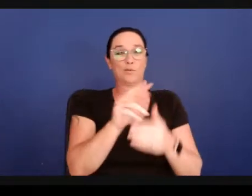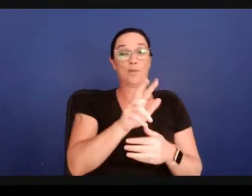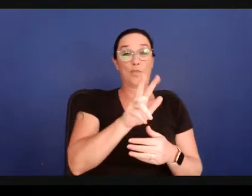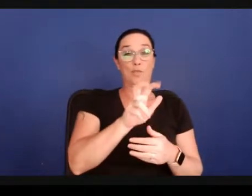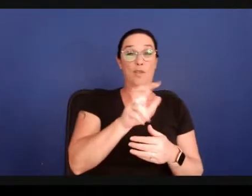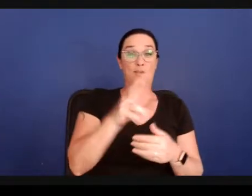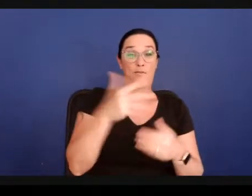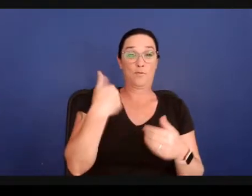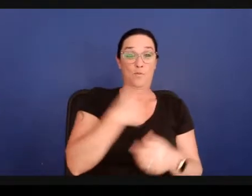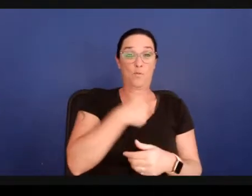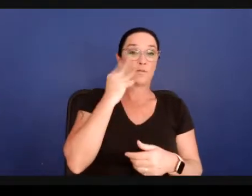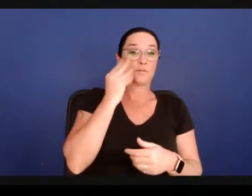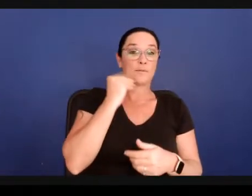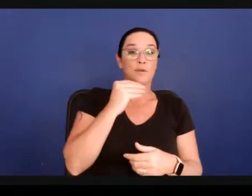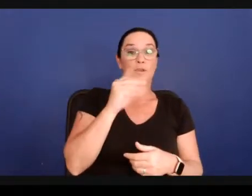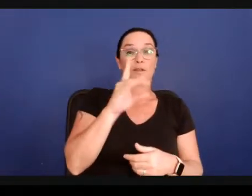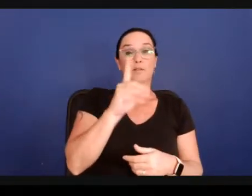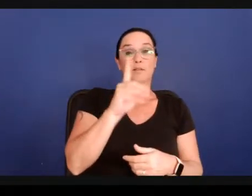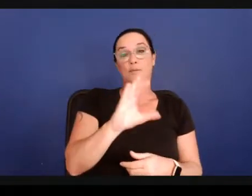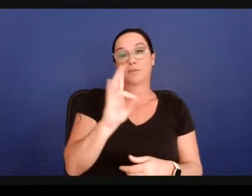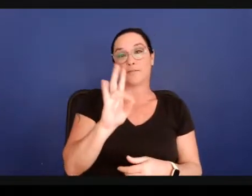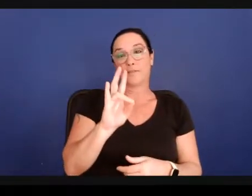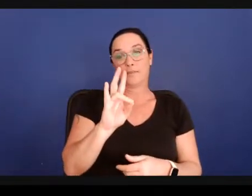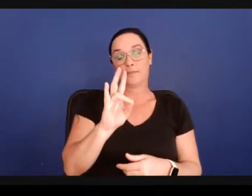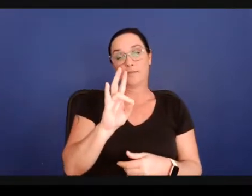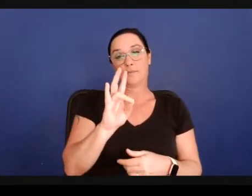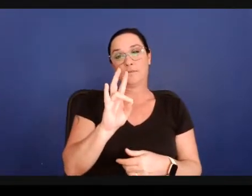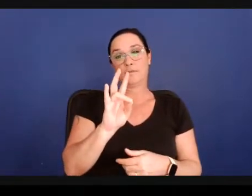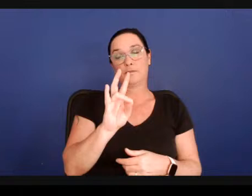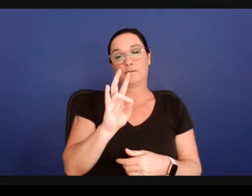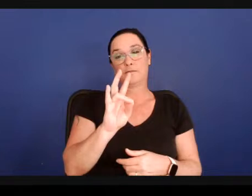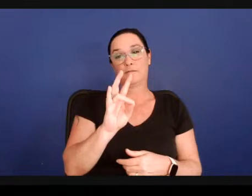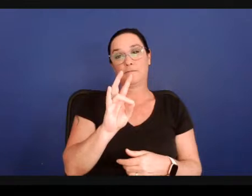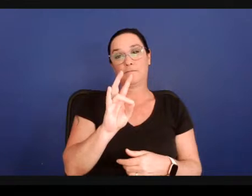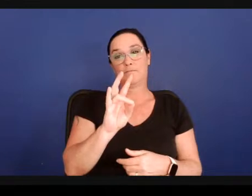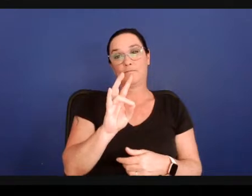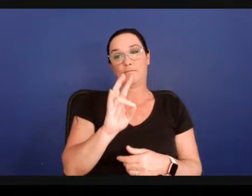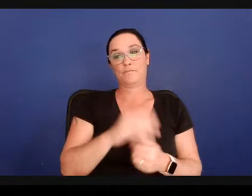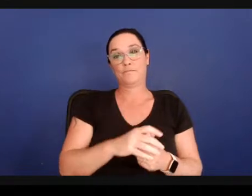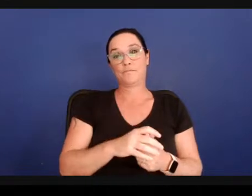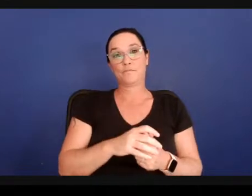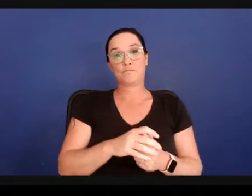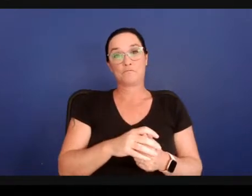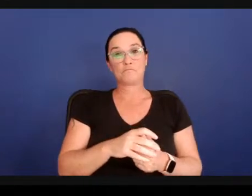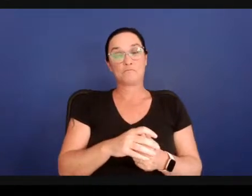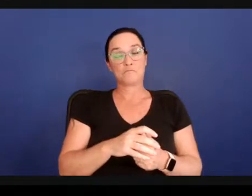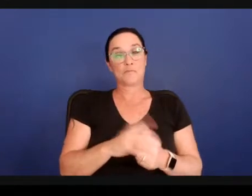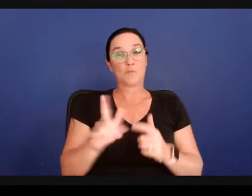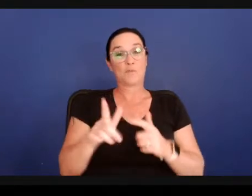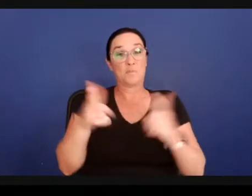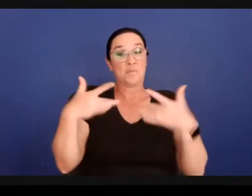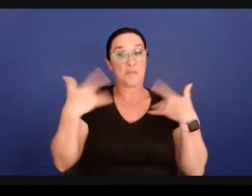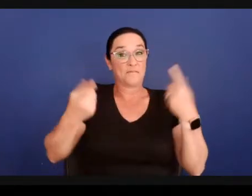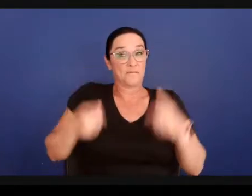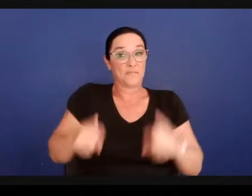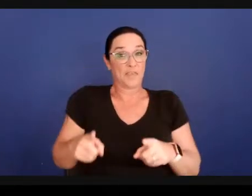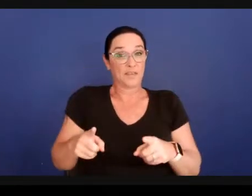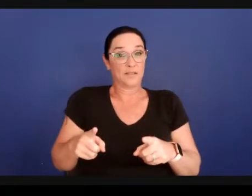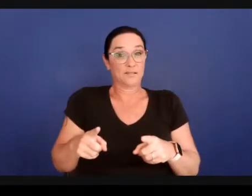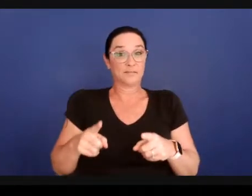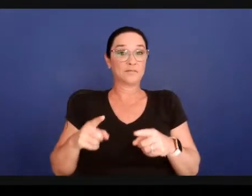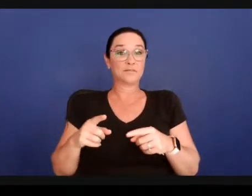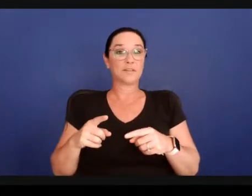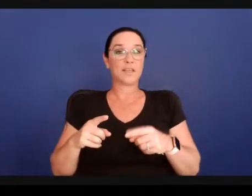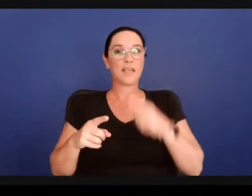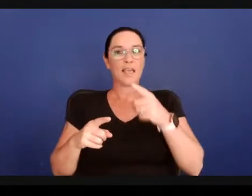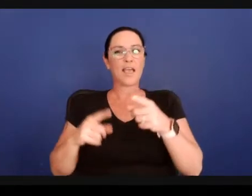December 7th. So certainly a notable event. At this scale per day, it looks like it's a little bit smaller. The